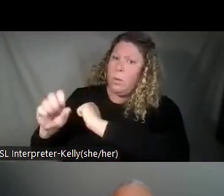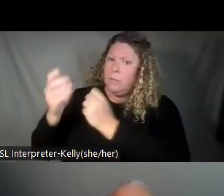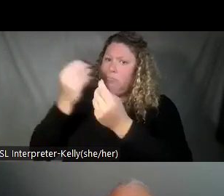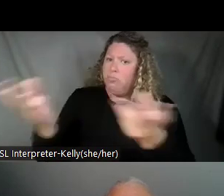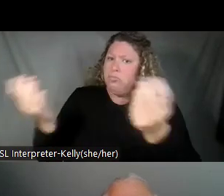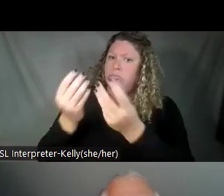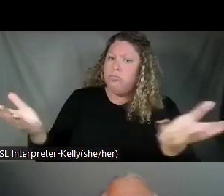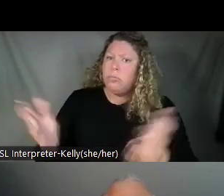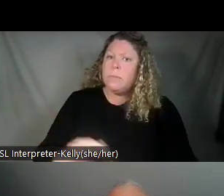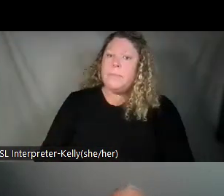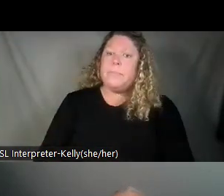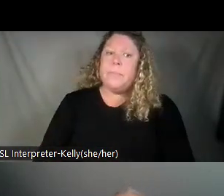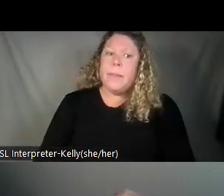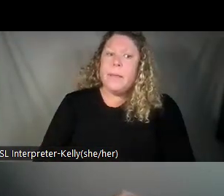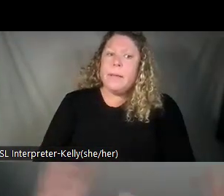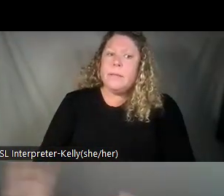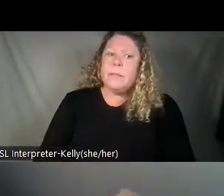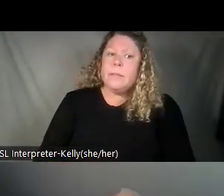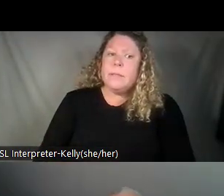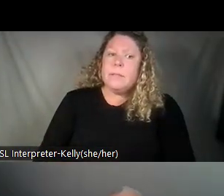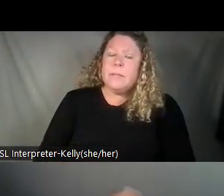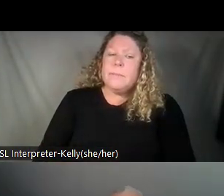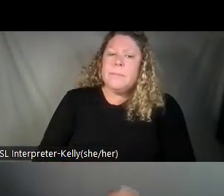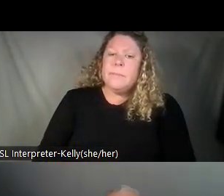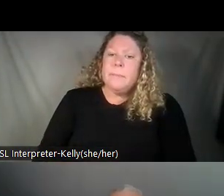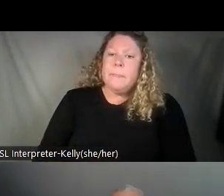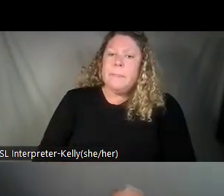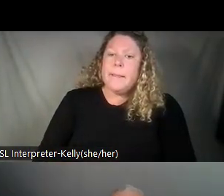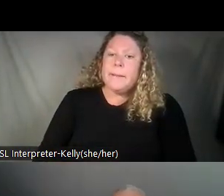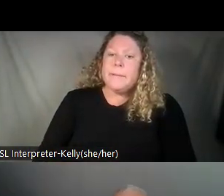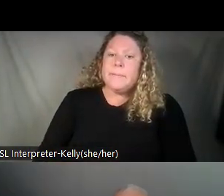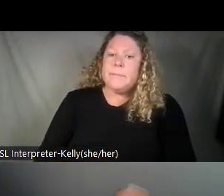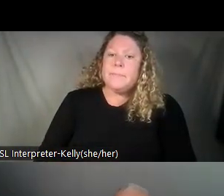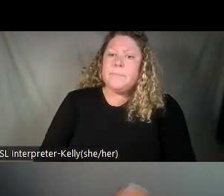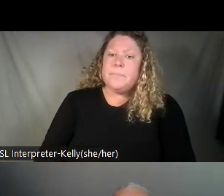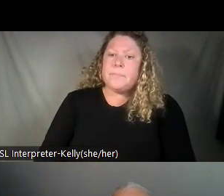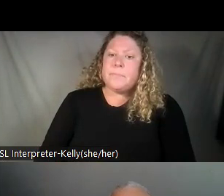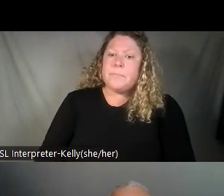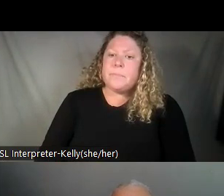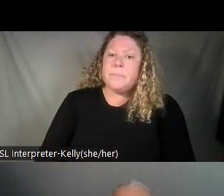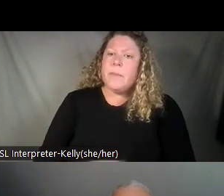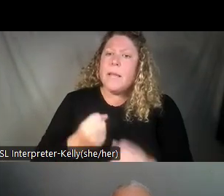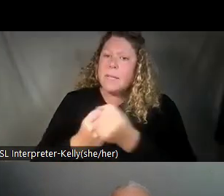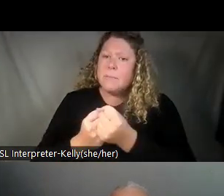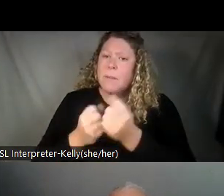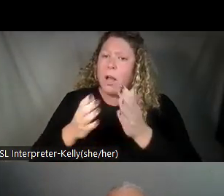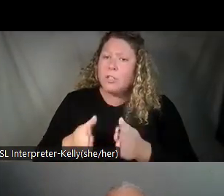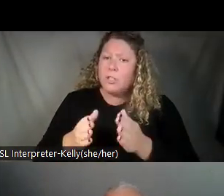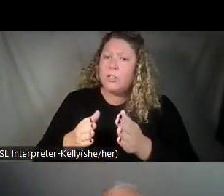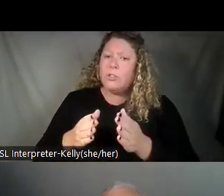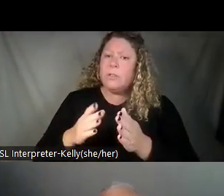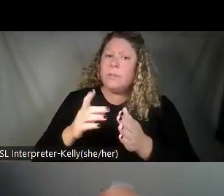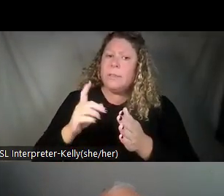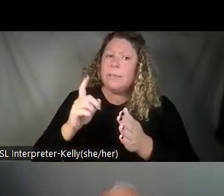The sponsor really needs to act like the owner, that